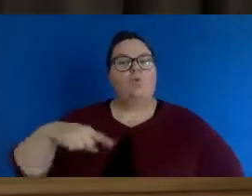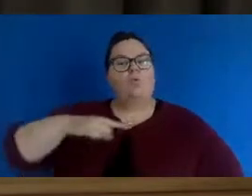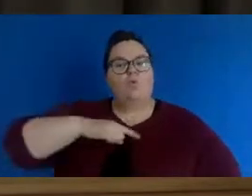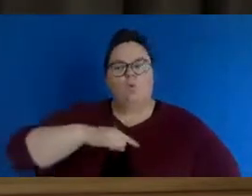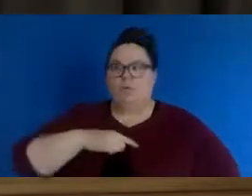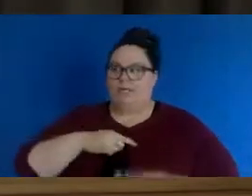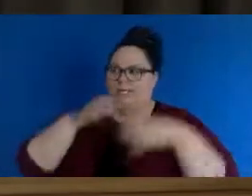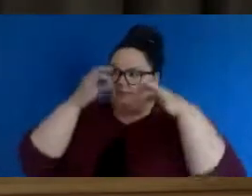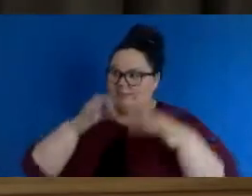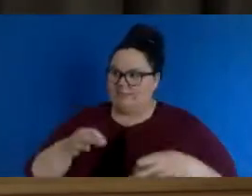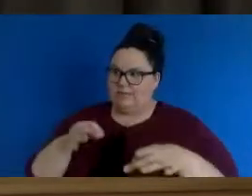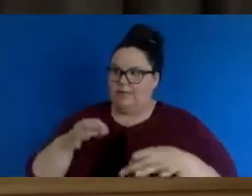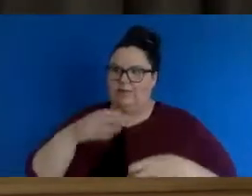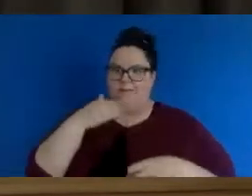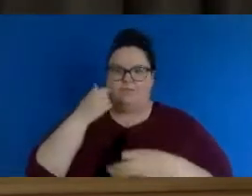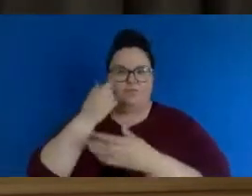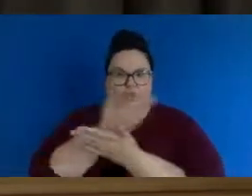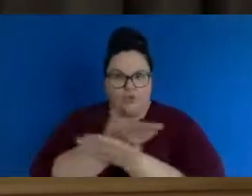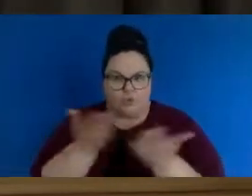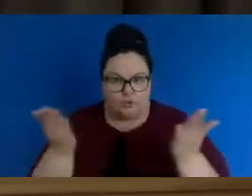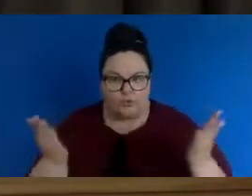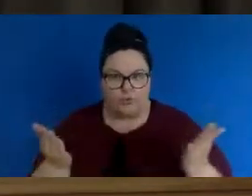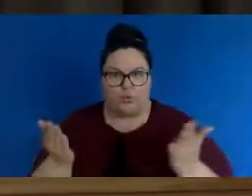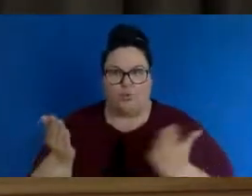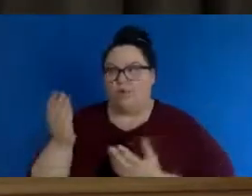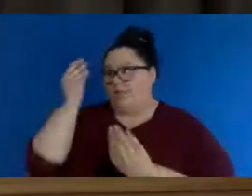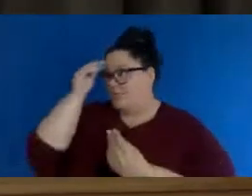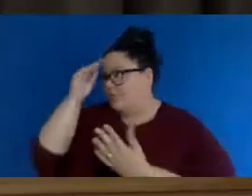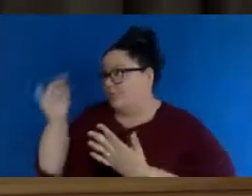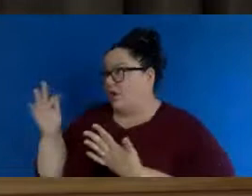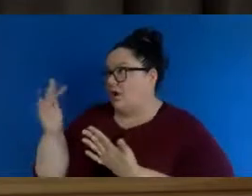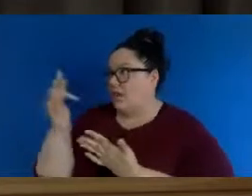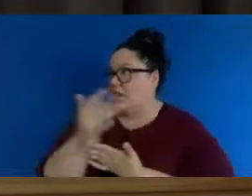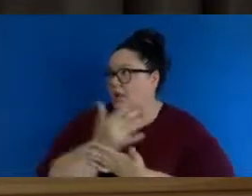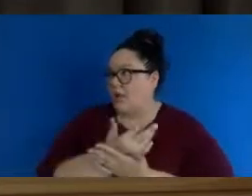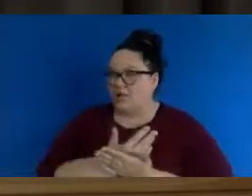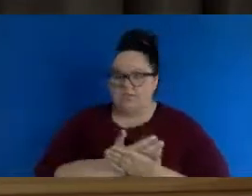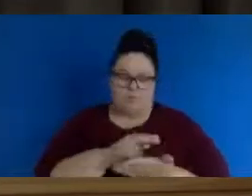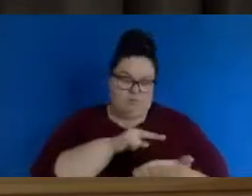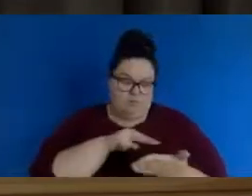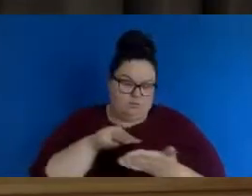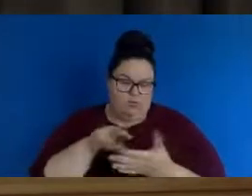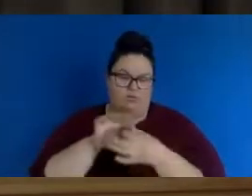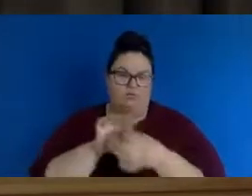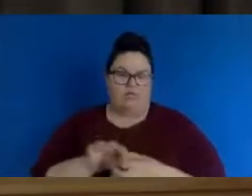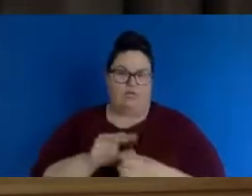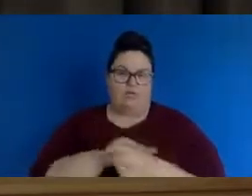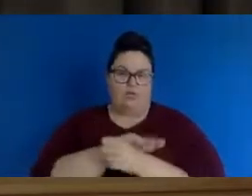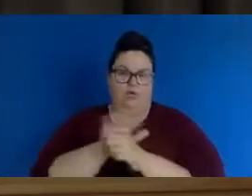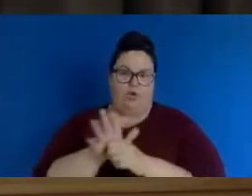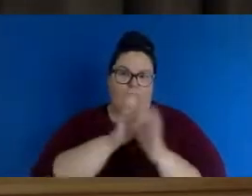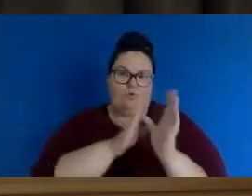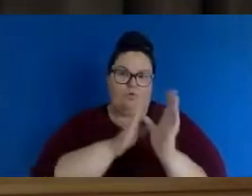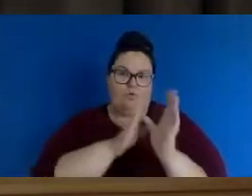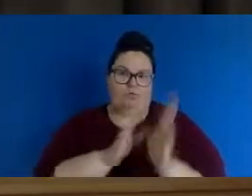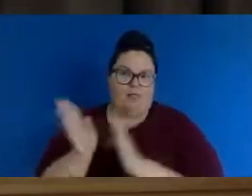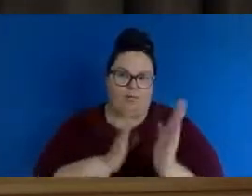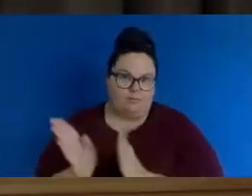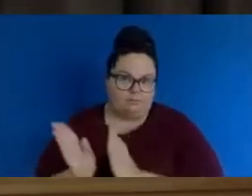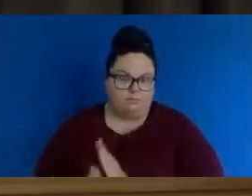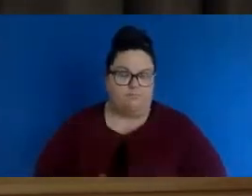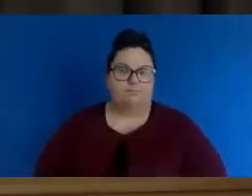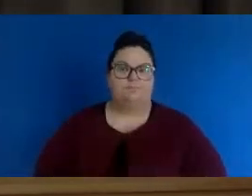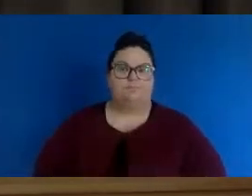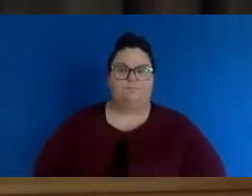best decisions that we can on the available information on any day with our COVID planning. And